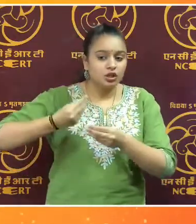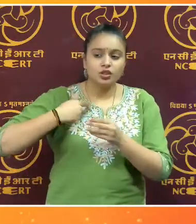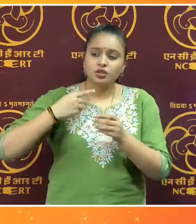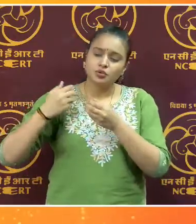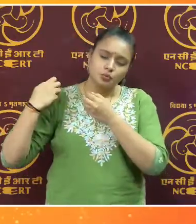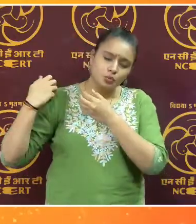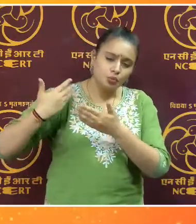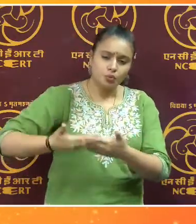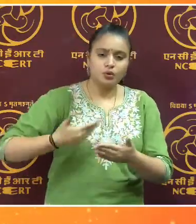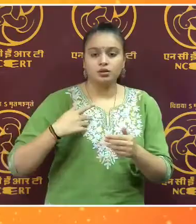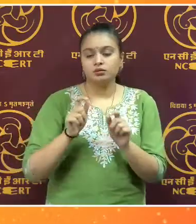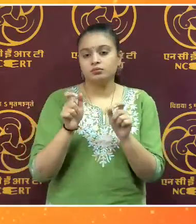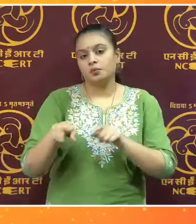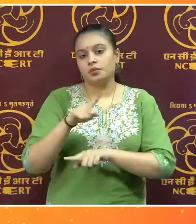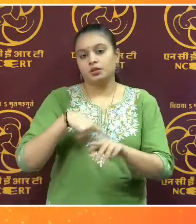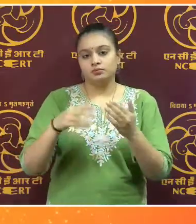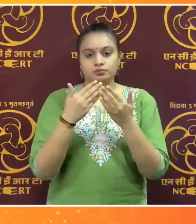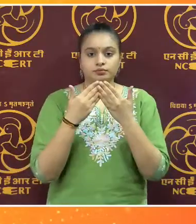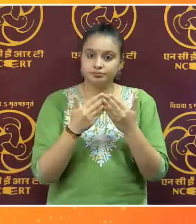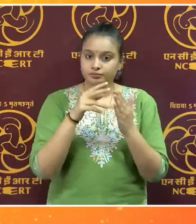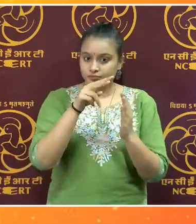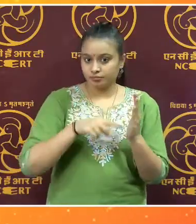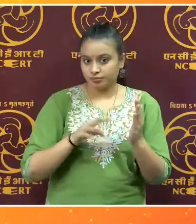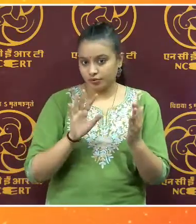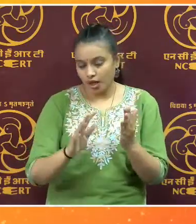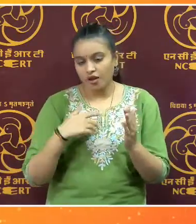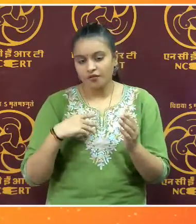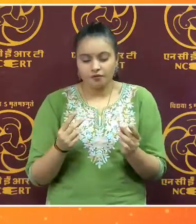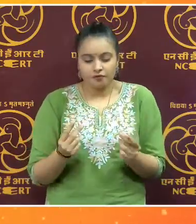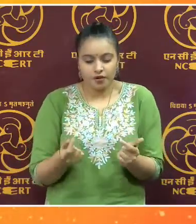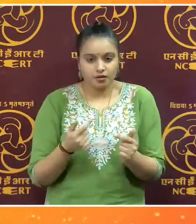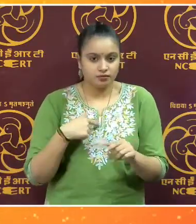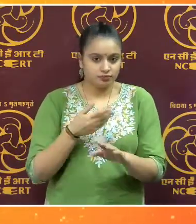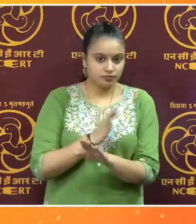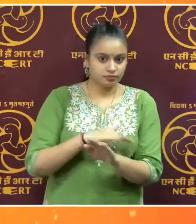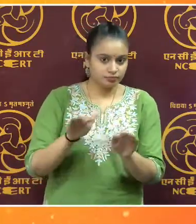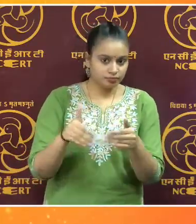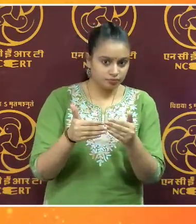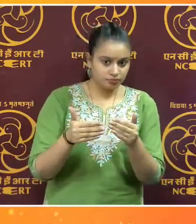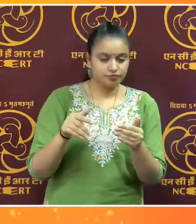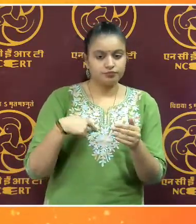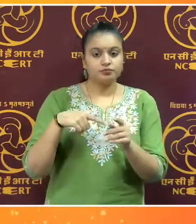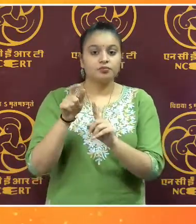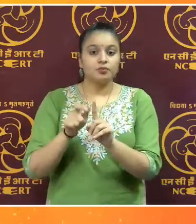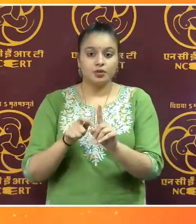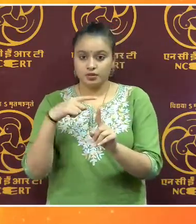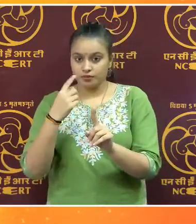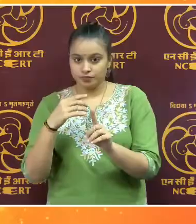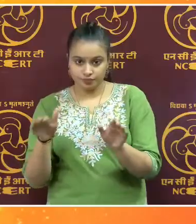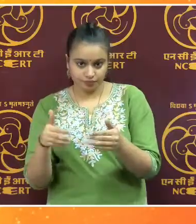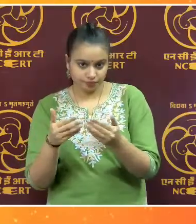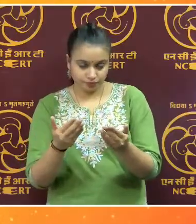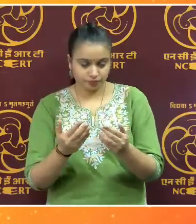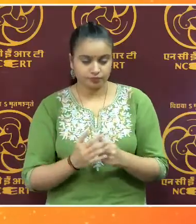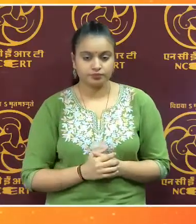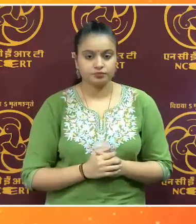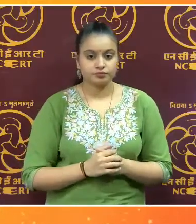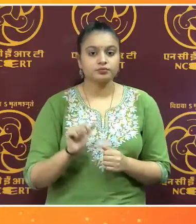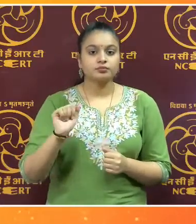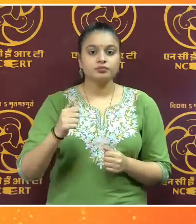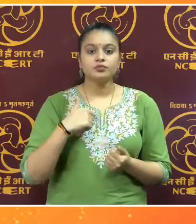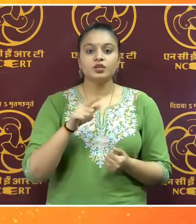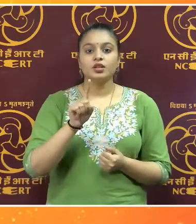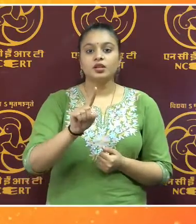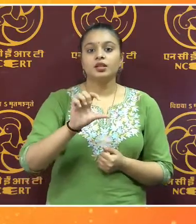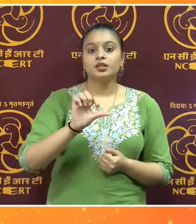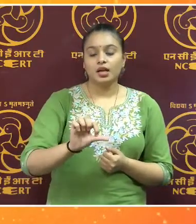literature. So before starting the story, let me just very quickly introduce you with the author, the Ruskin Bond. He was born on